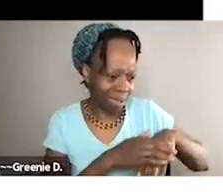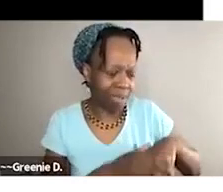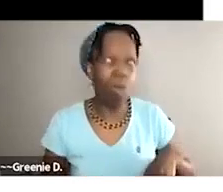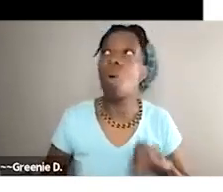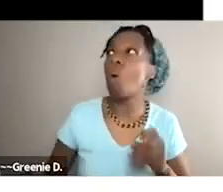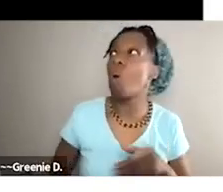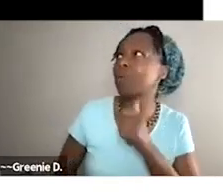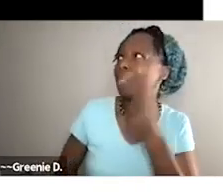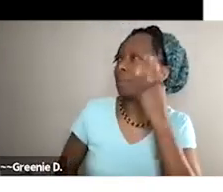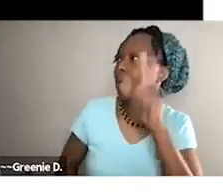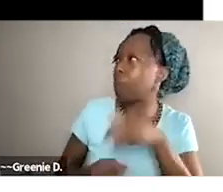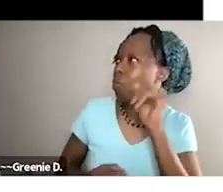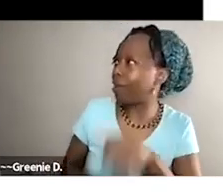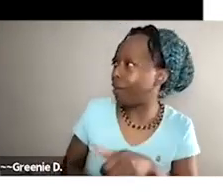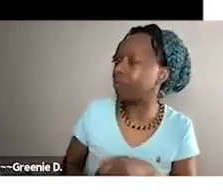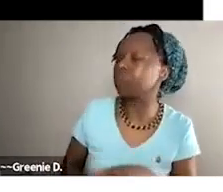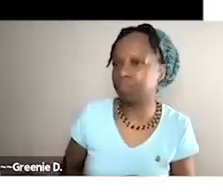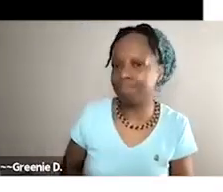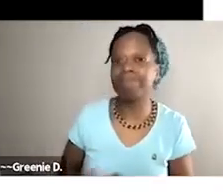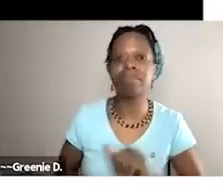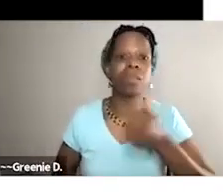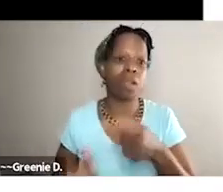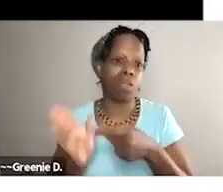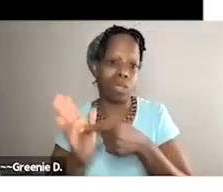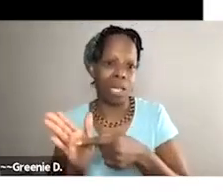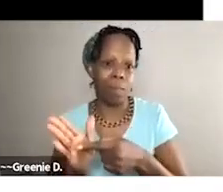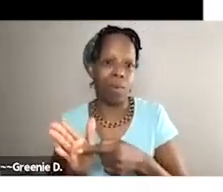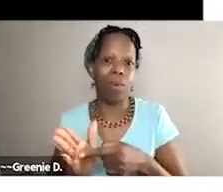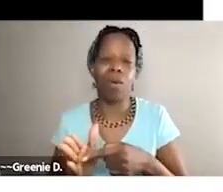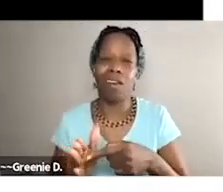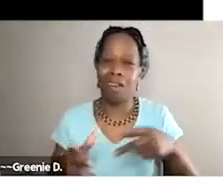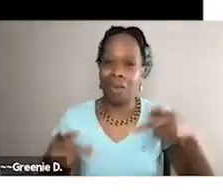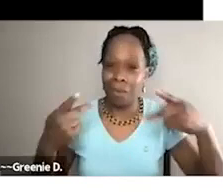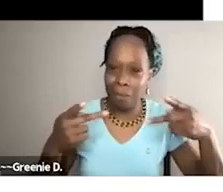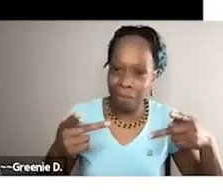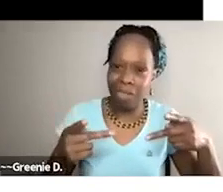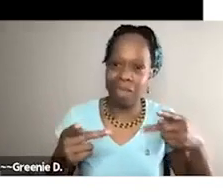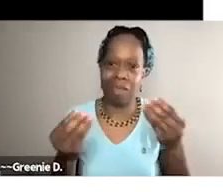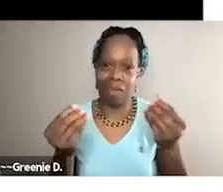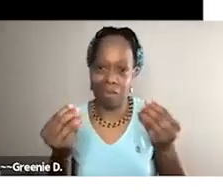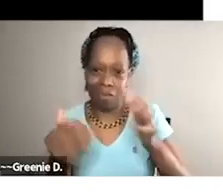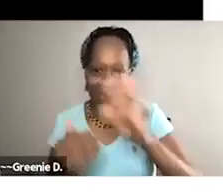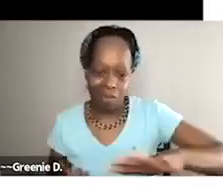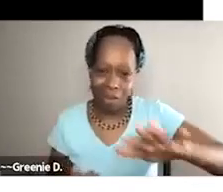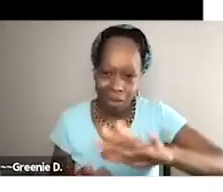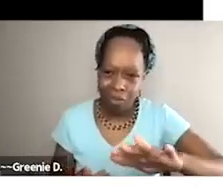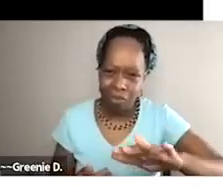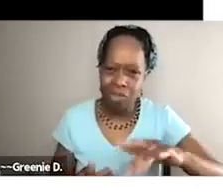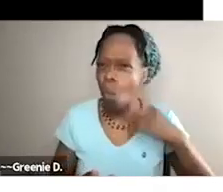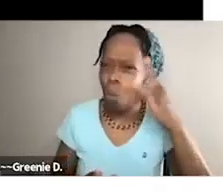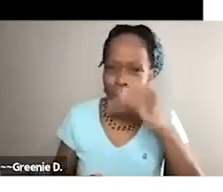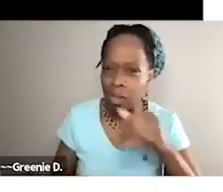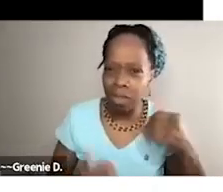all. Thinking about how playgrounds are set up. Accessible bathrooms. And again, making sure those accessible bathrooms are